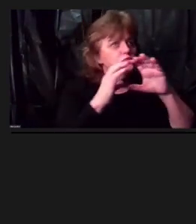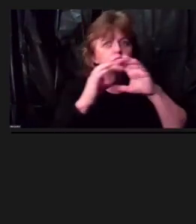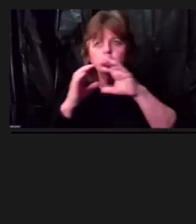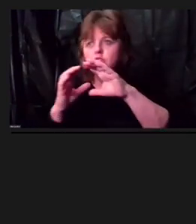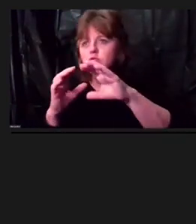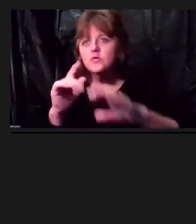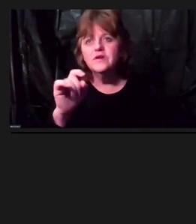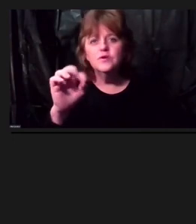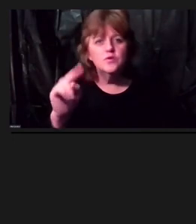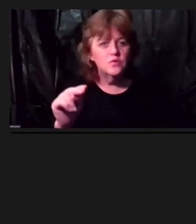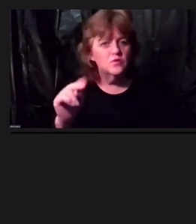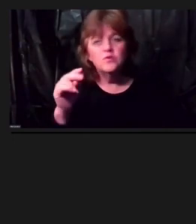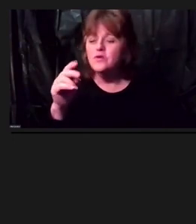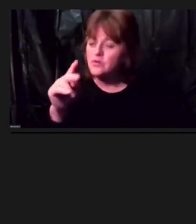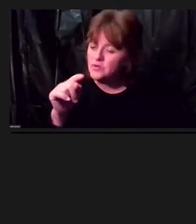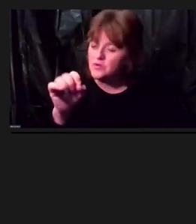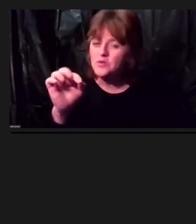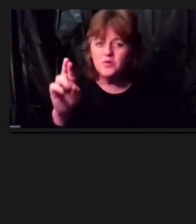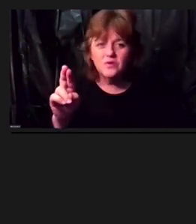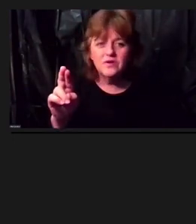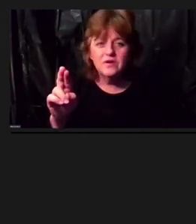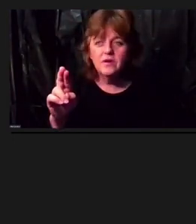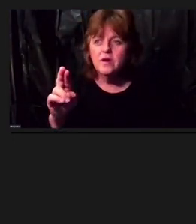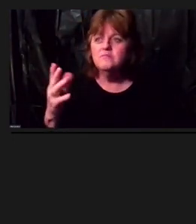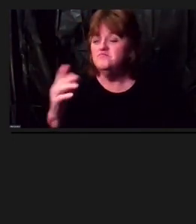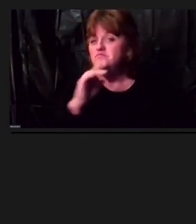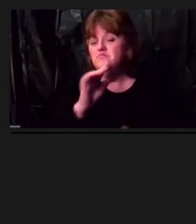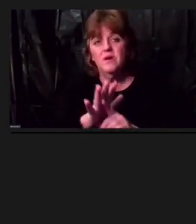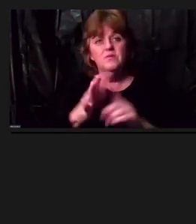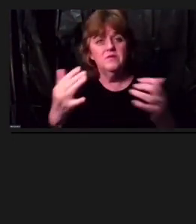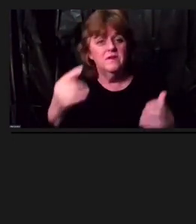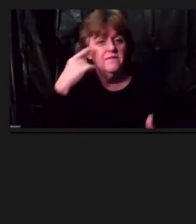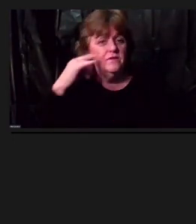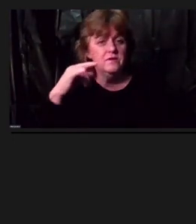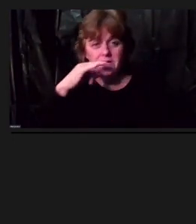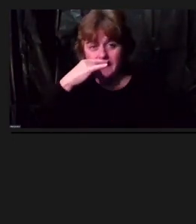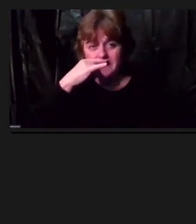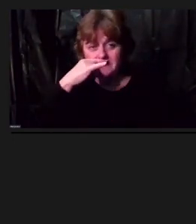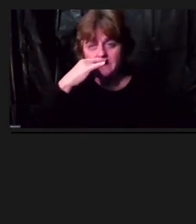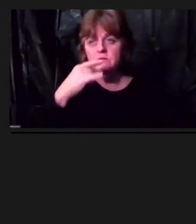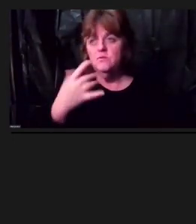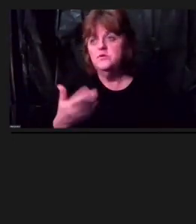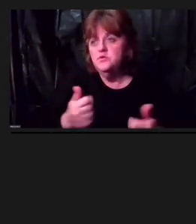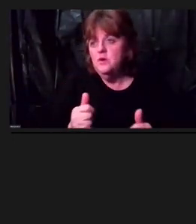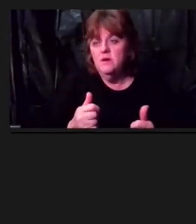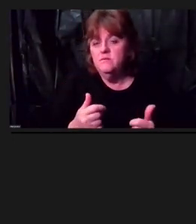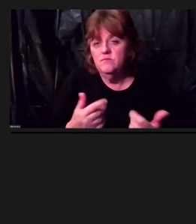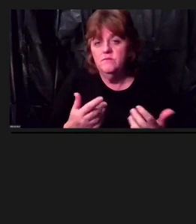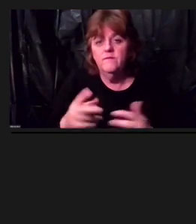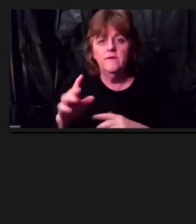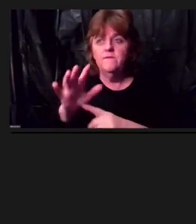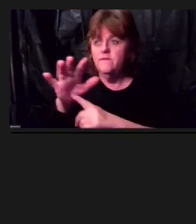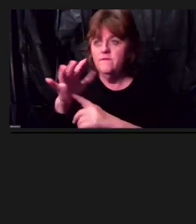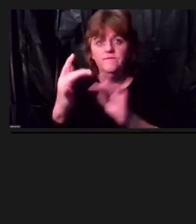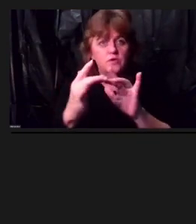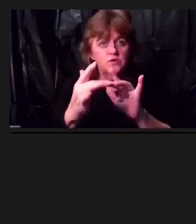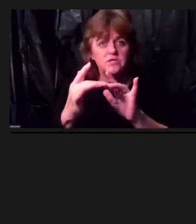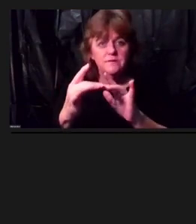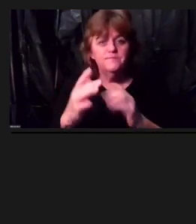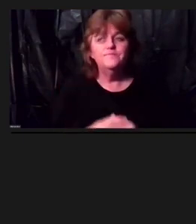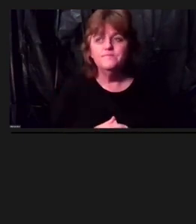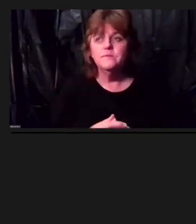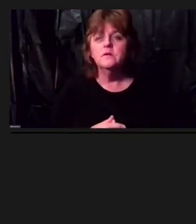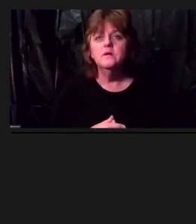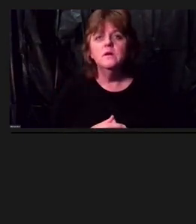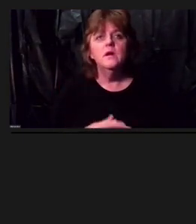nowadays. So we'll keep you posted about that when you can see it virtually. So as Josue was saying, numbers, They're